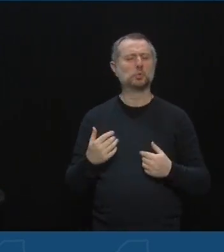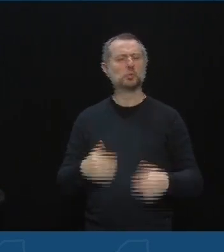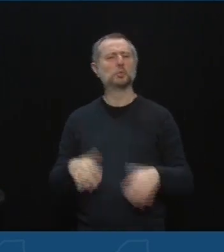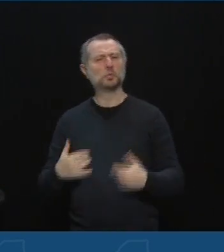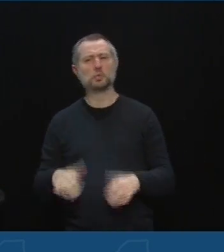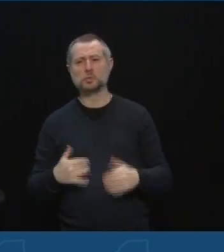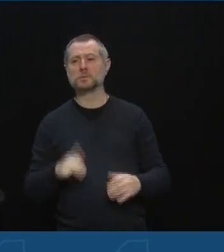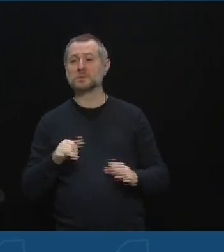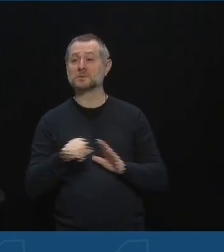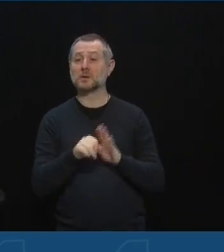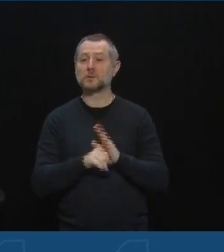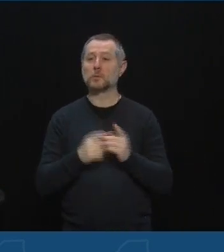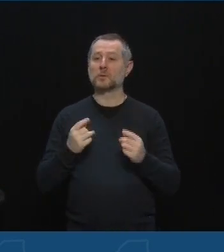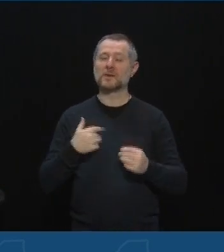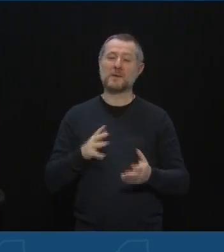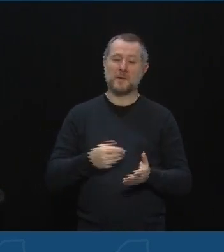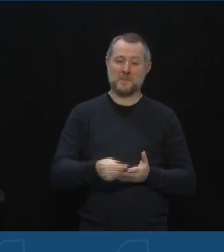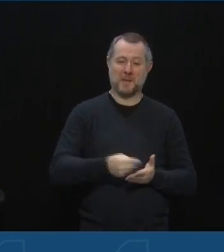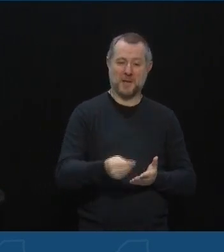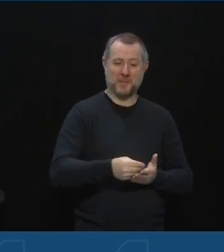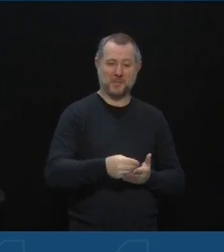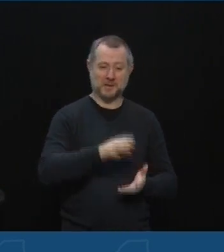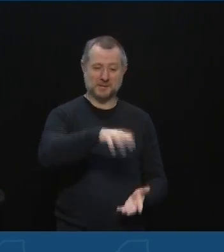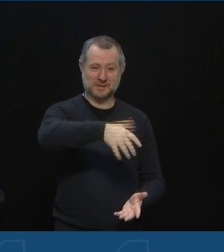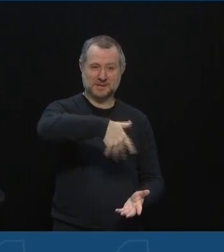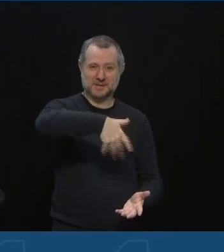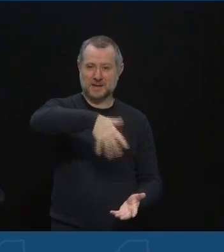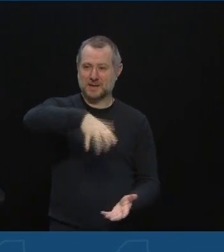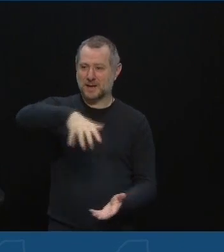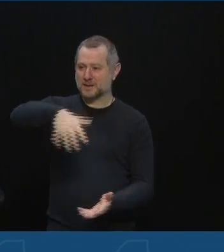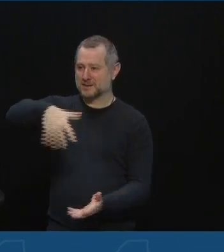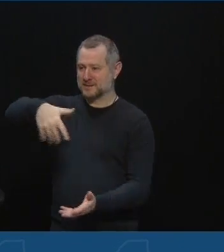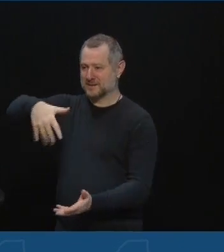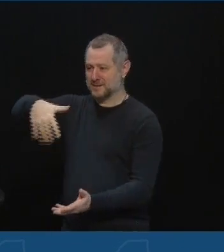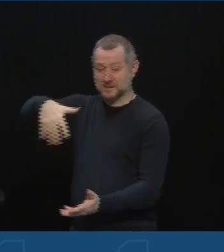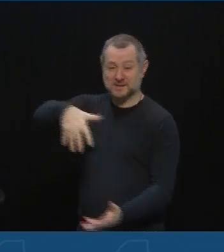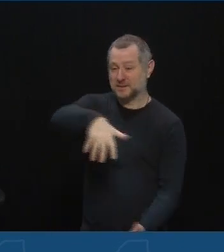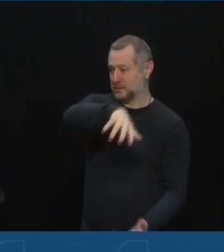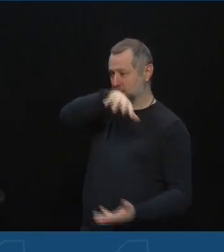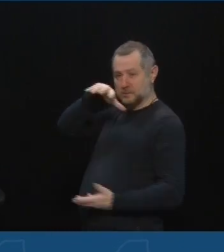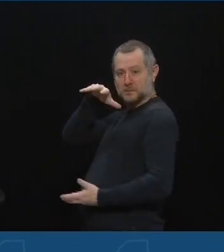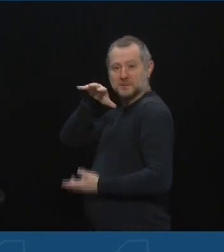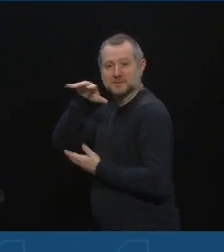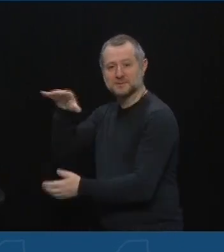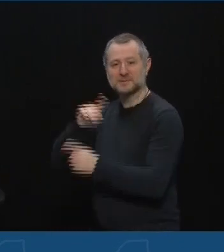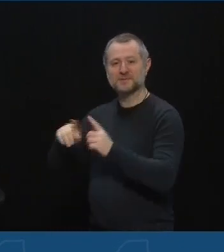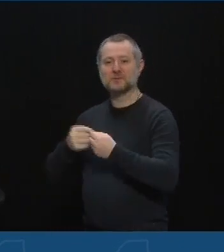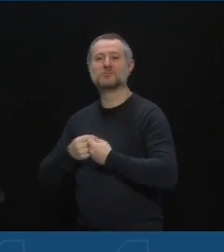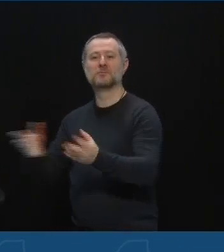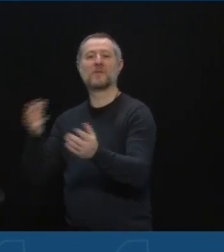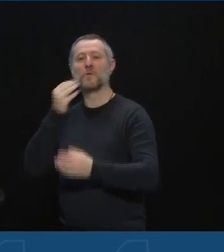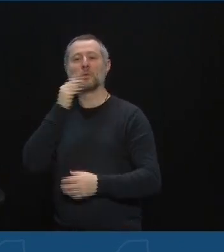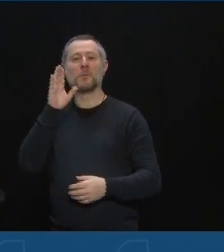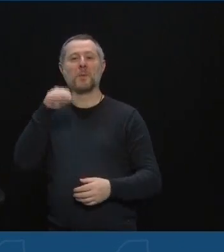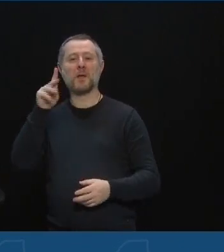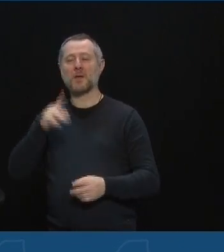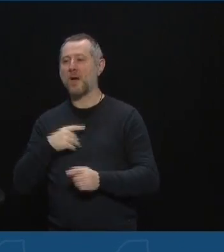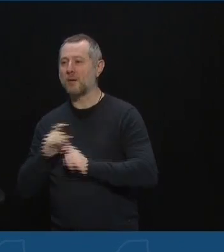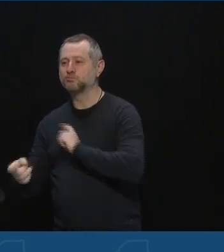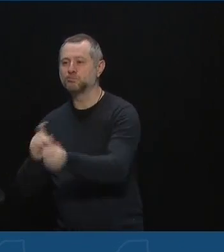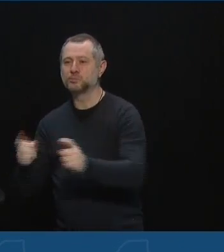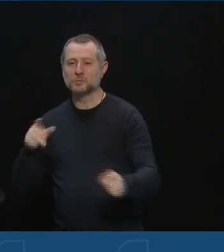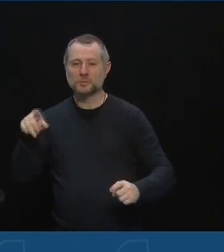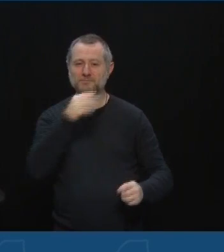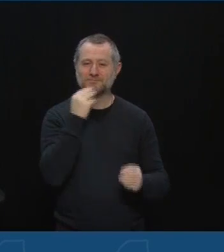in, purchased all these products, commodities, and got them to food banks. And I've had the opportunity to witness the food